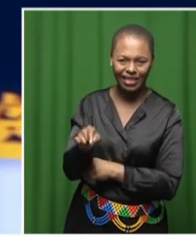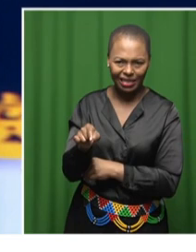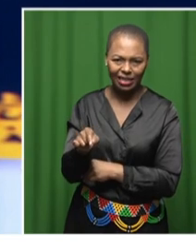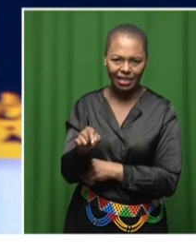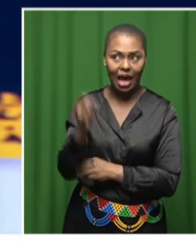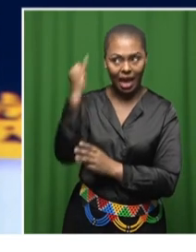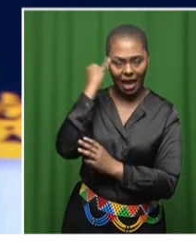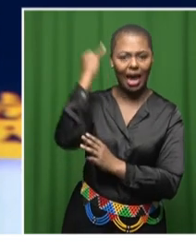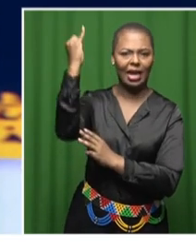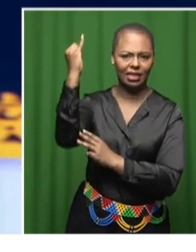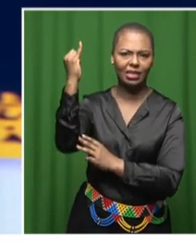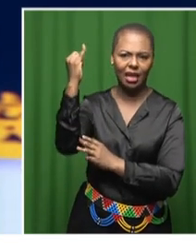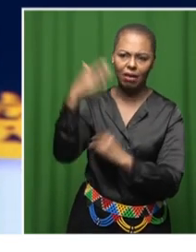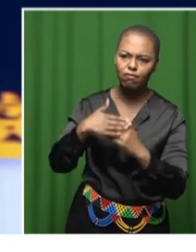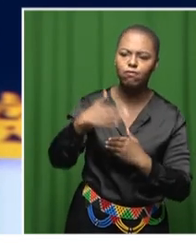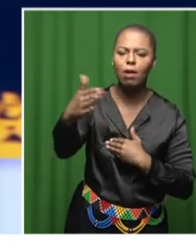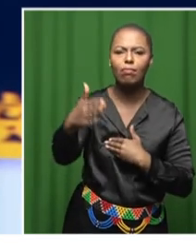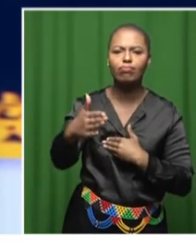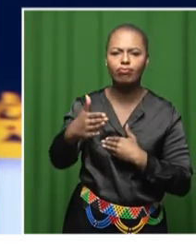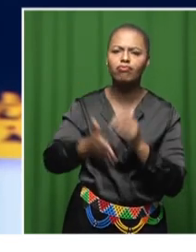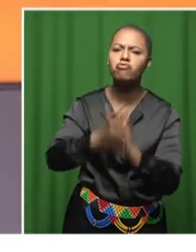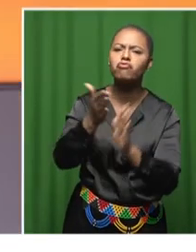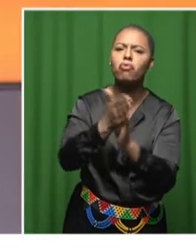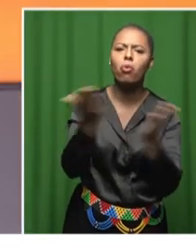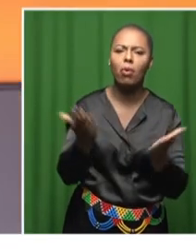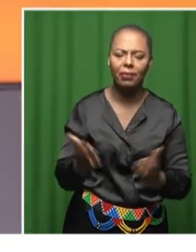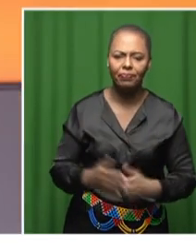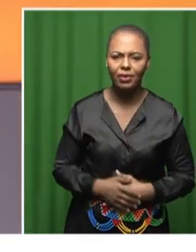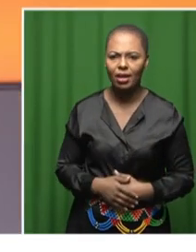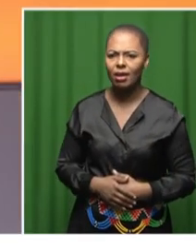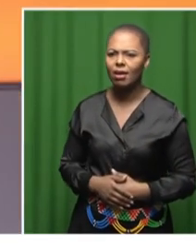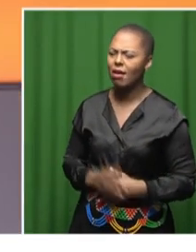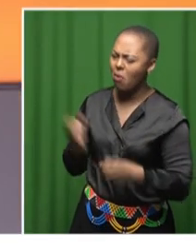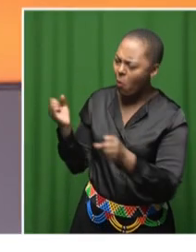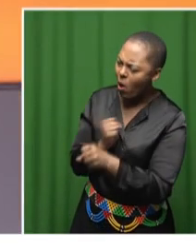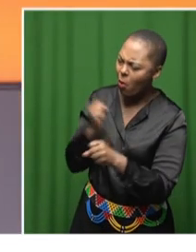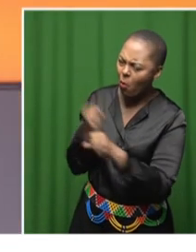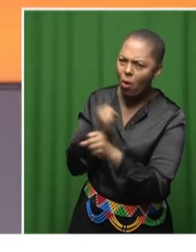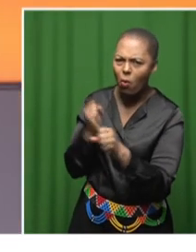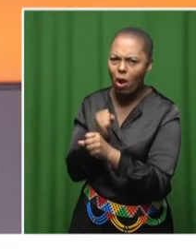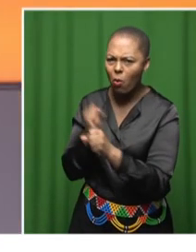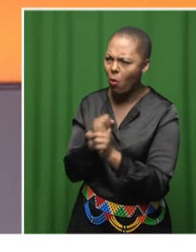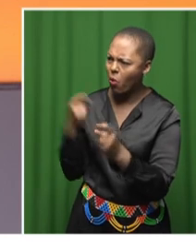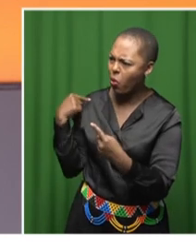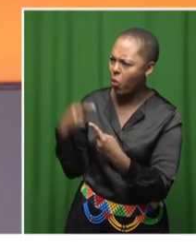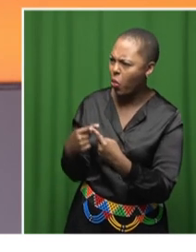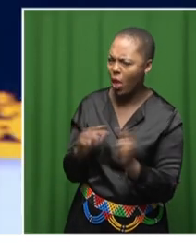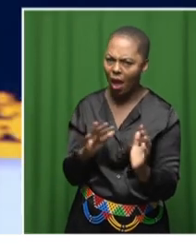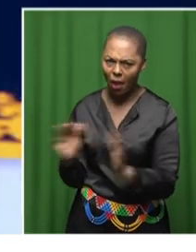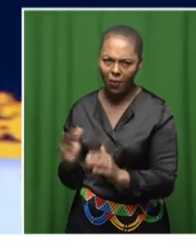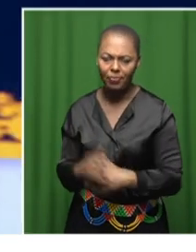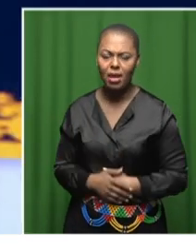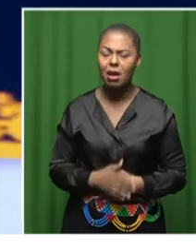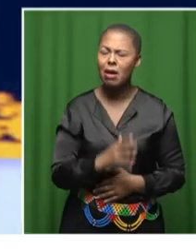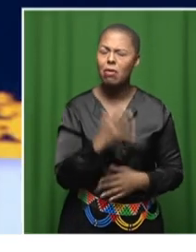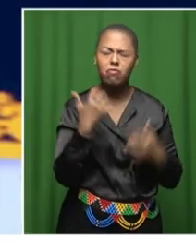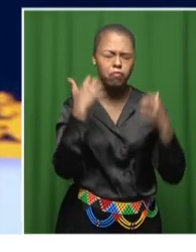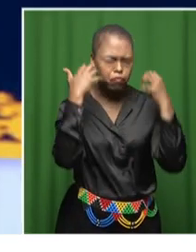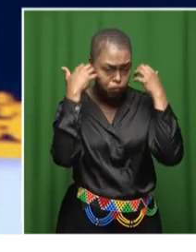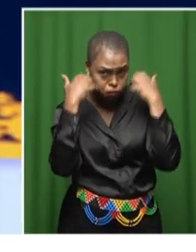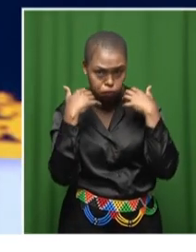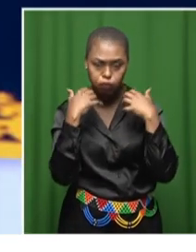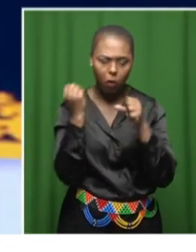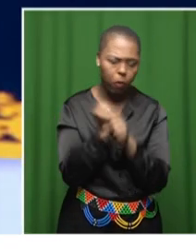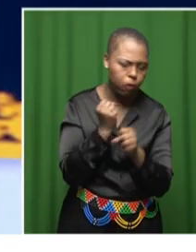have an idea of where we're going with this thing. Right, yes. Right. And how much work was put into this project? Quite a lot. I mean,